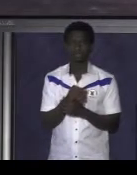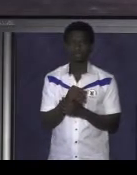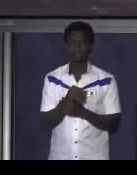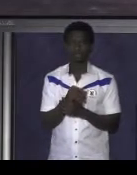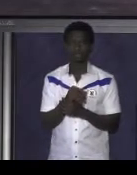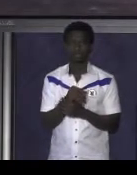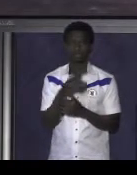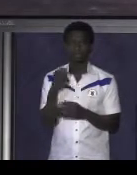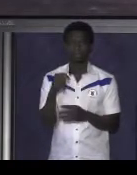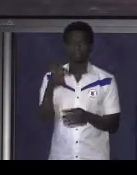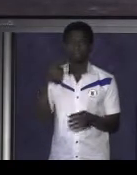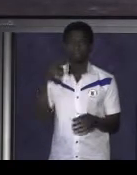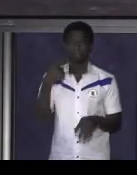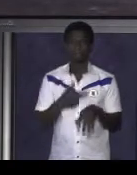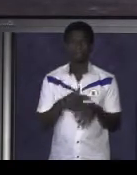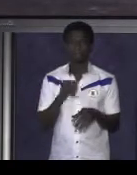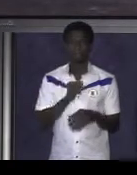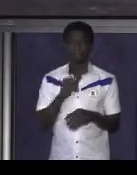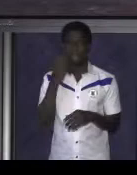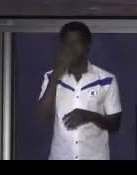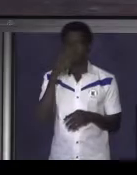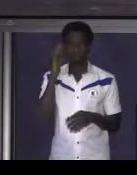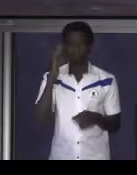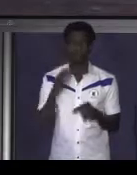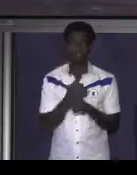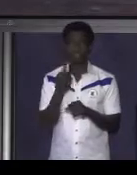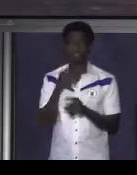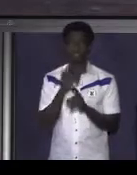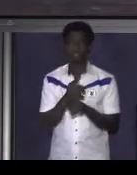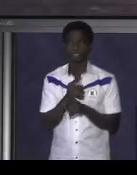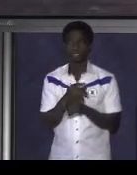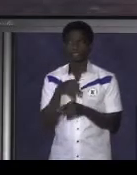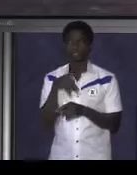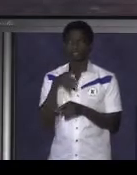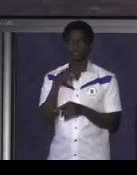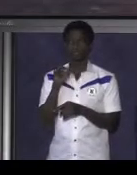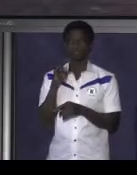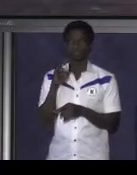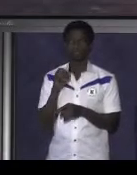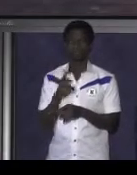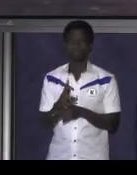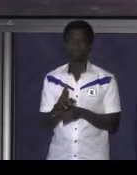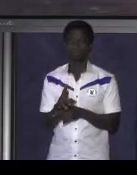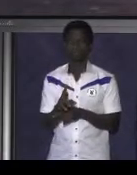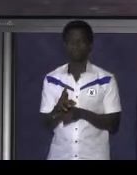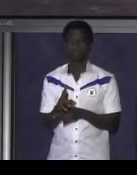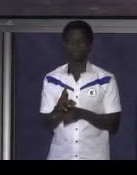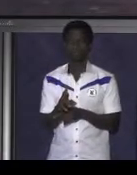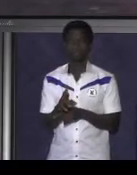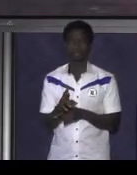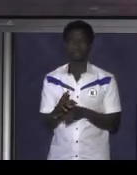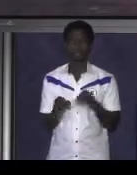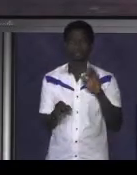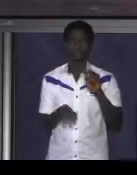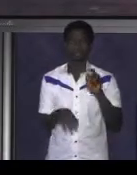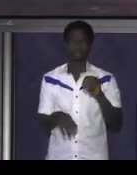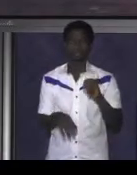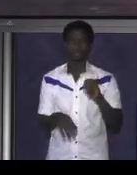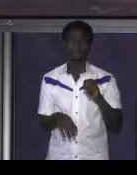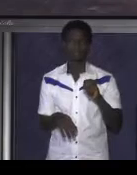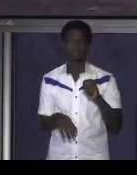PLU, because the moment I pronounce, you'll get the answer. So let me just spell. Is it PLUMBER, Is it